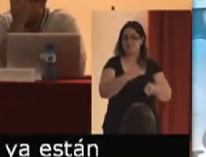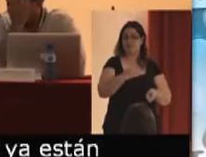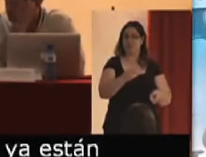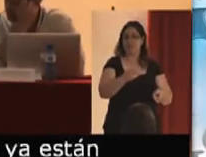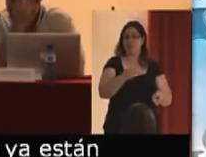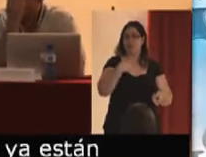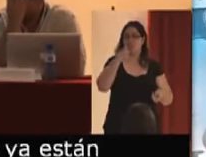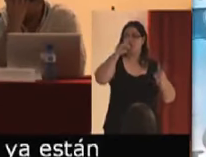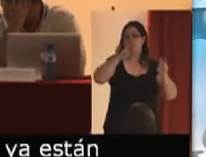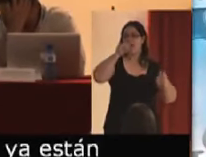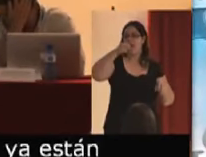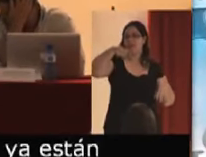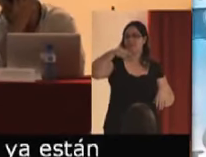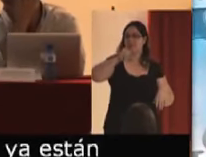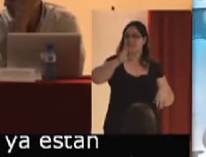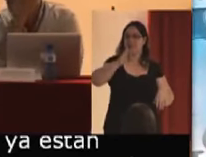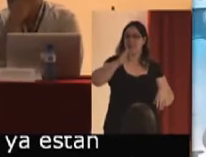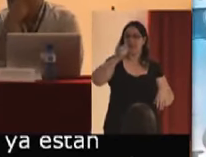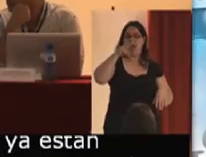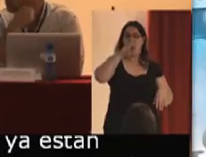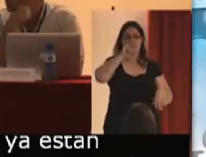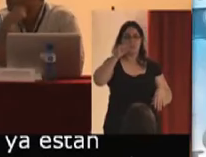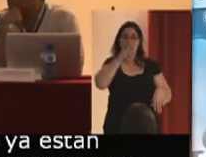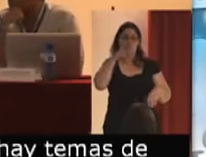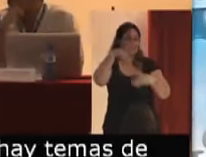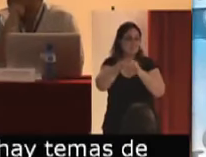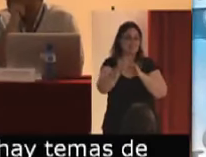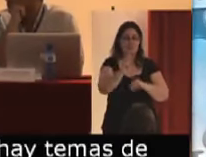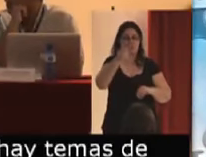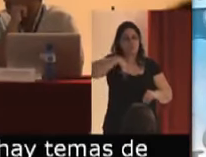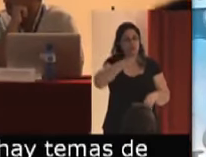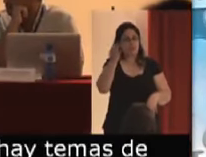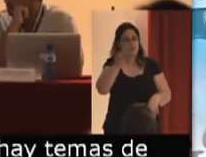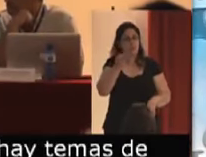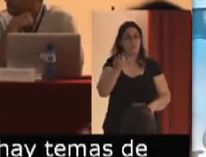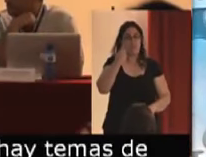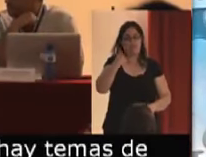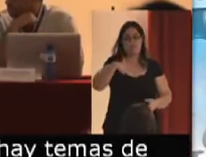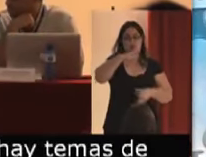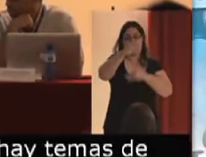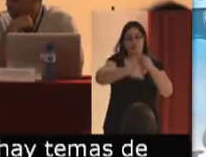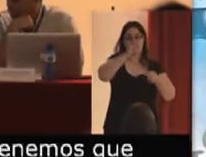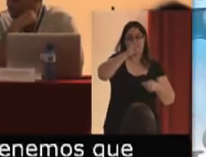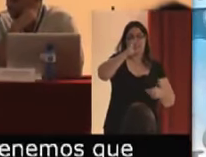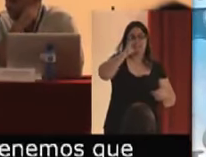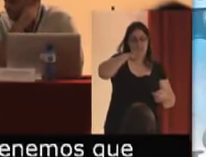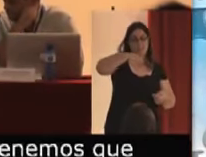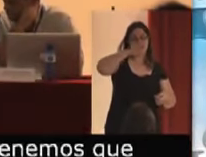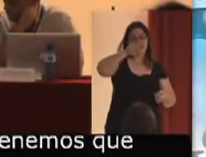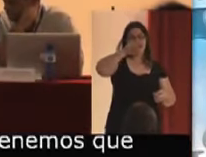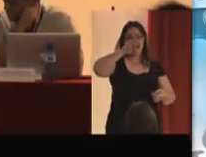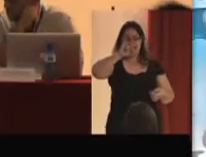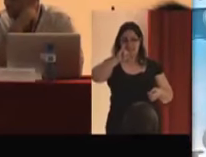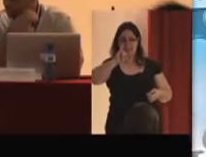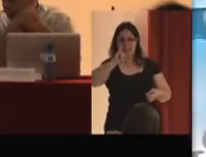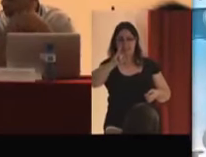the AFA is modifying, but there is subjects such as IMLSSD which are not included, and we need to use